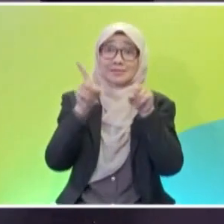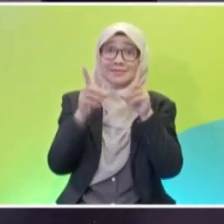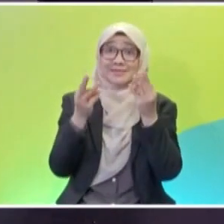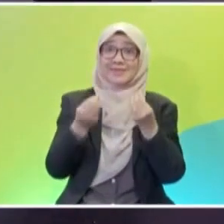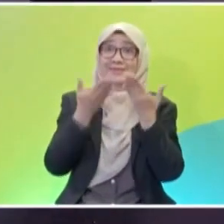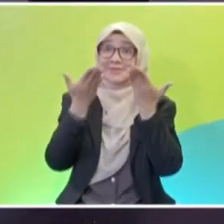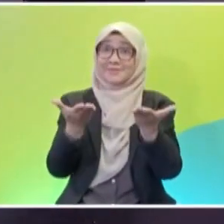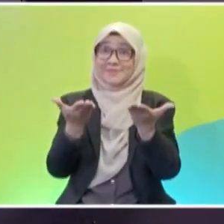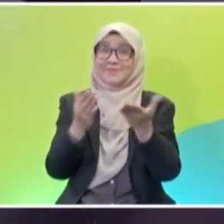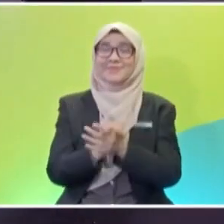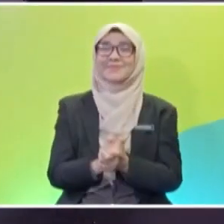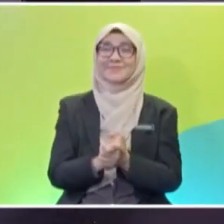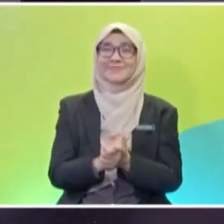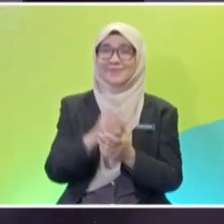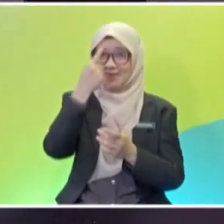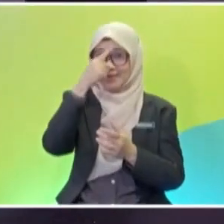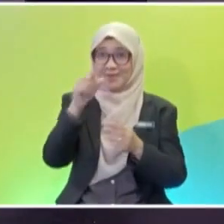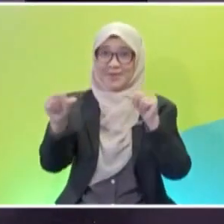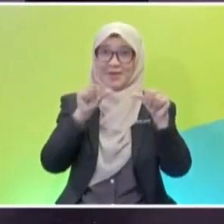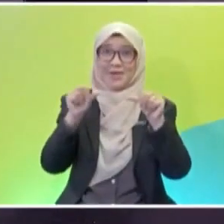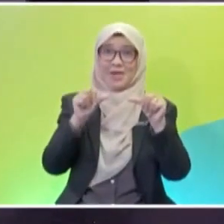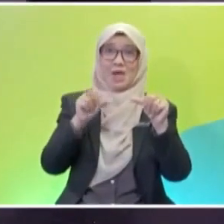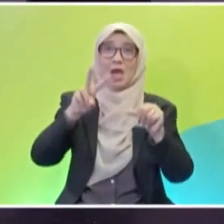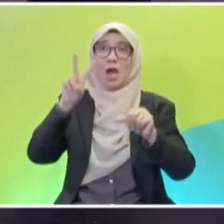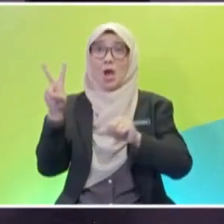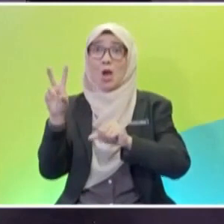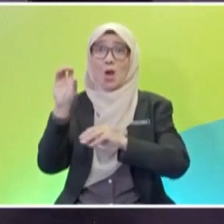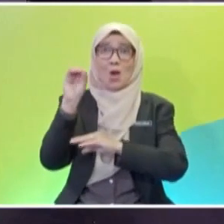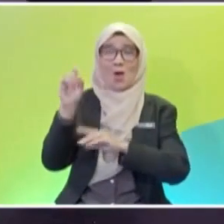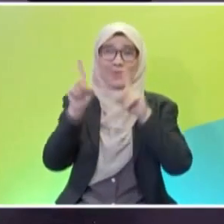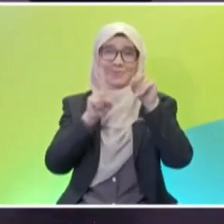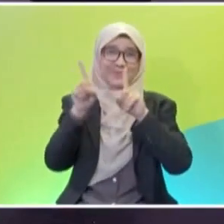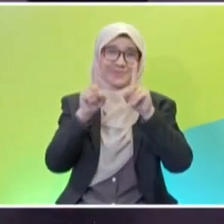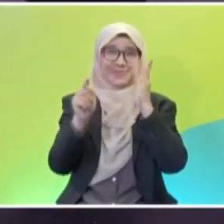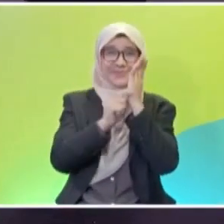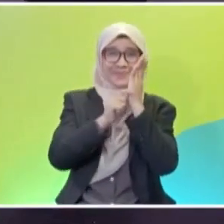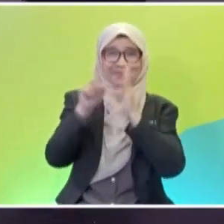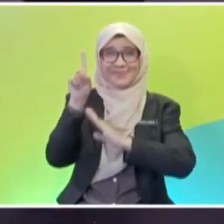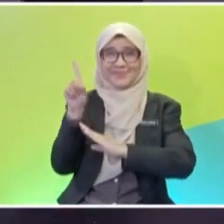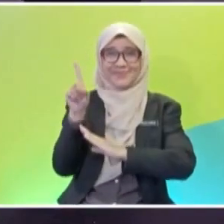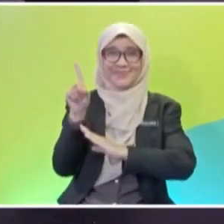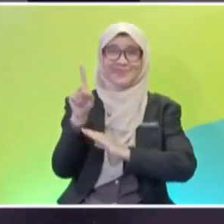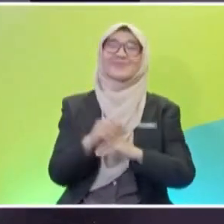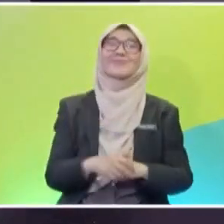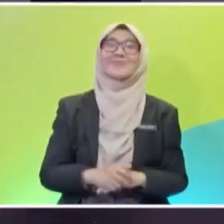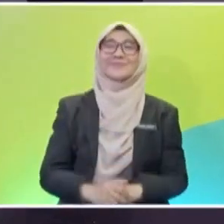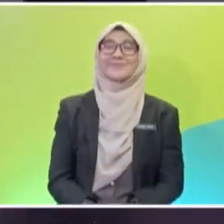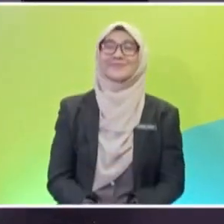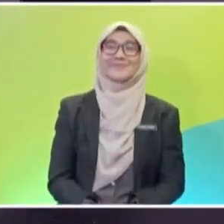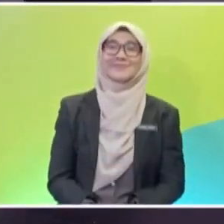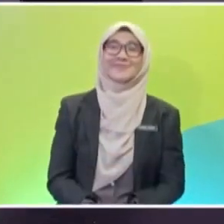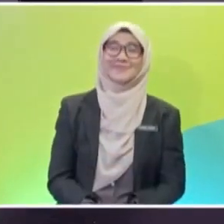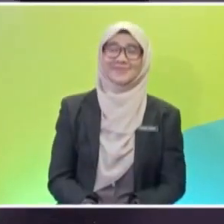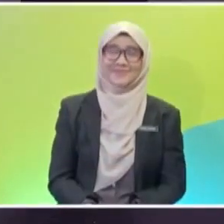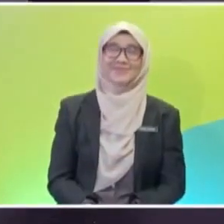Oh, for this particular part, 20 stars for each of them. Good plus job. One. 20 infinity. Stars. Actually, an